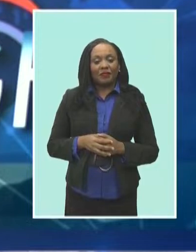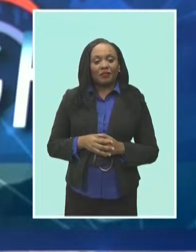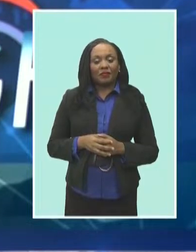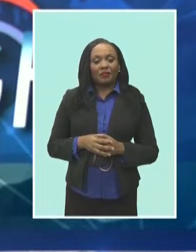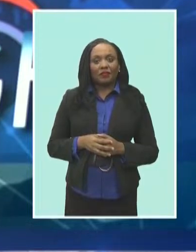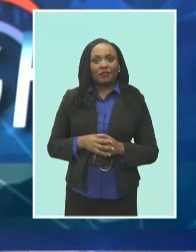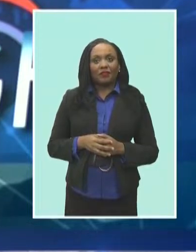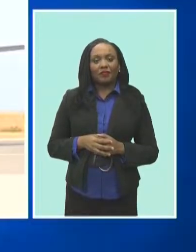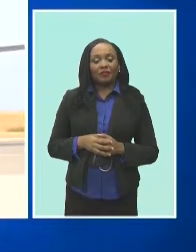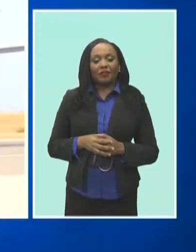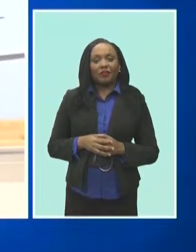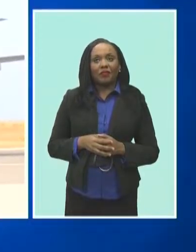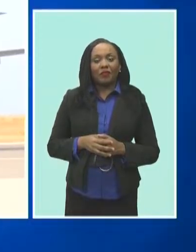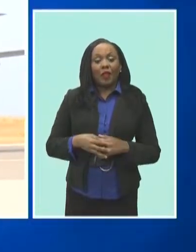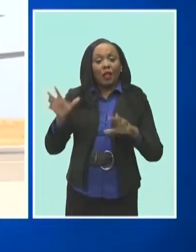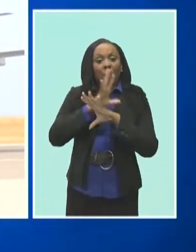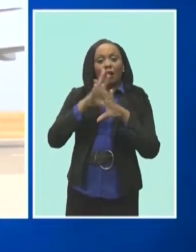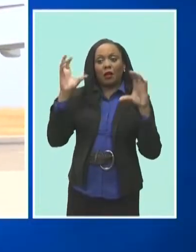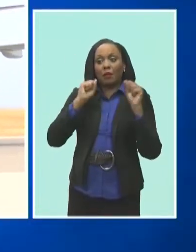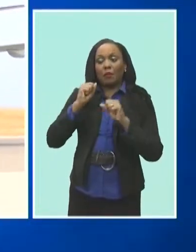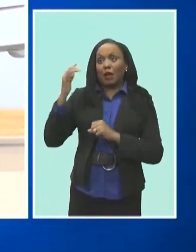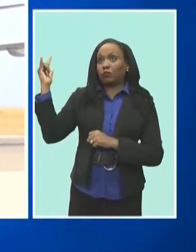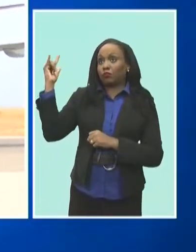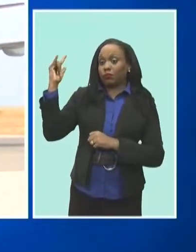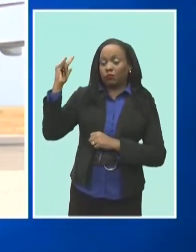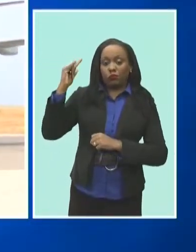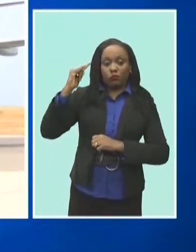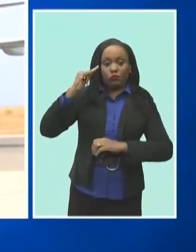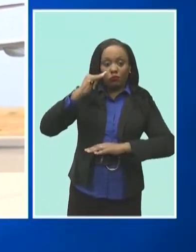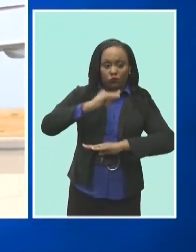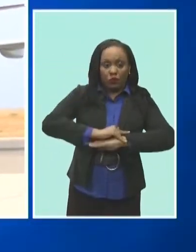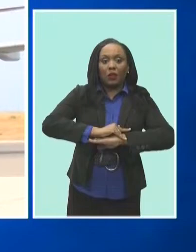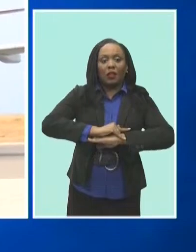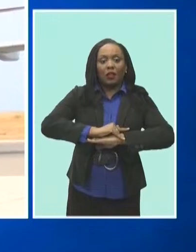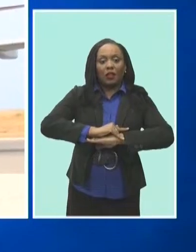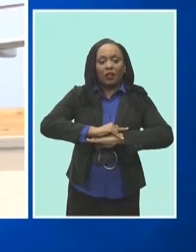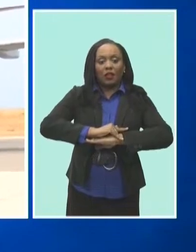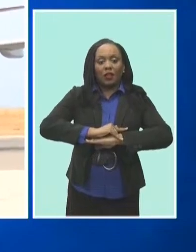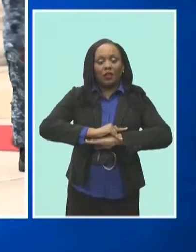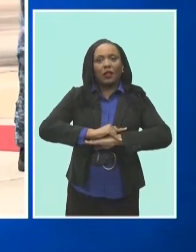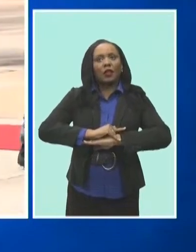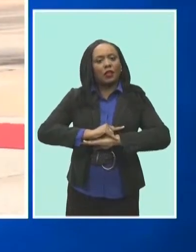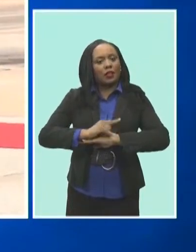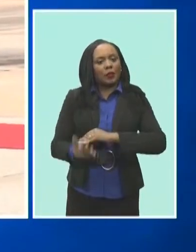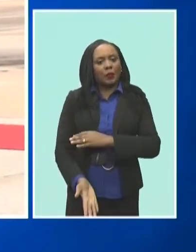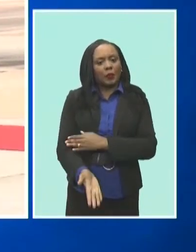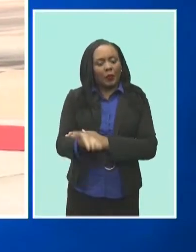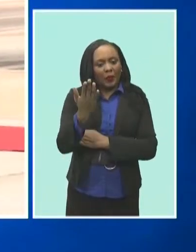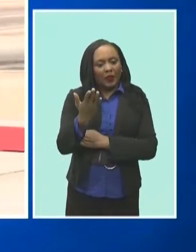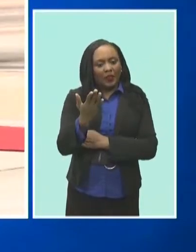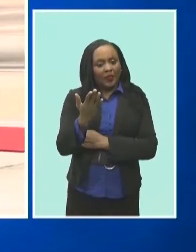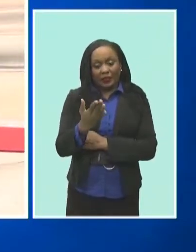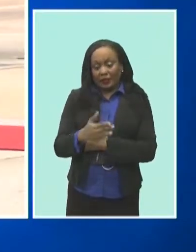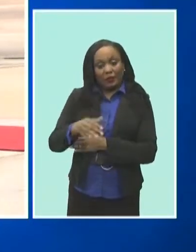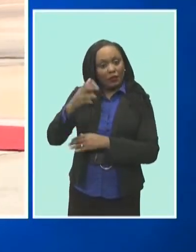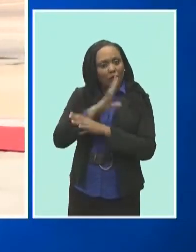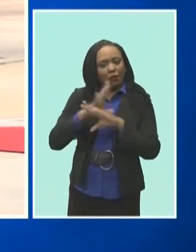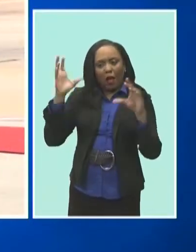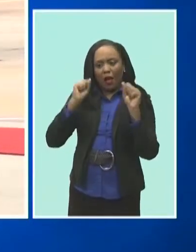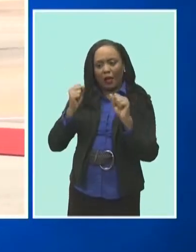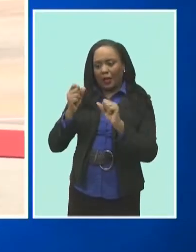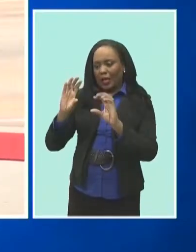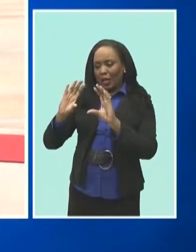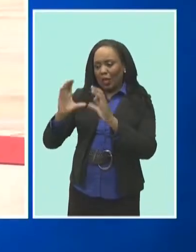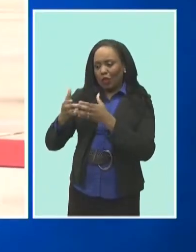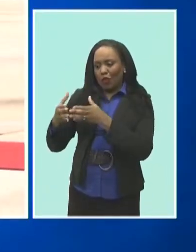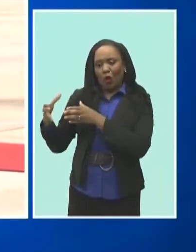The president's plane arrived at the Grantley Adams International Airport about 10:30 this morning, where he and his delegation received